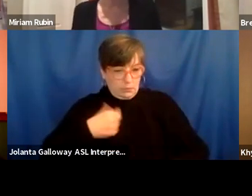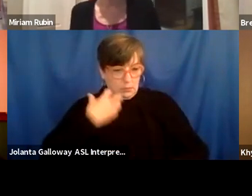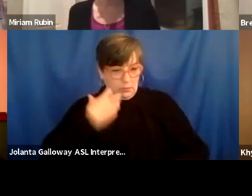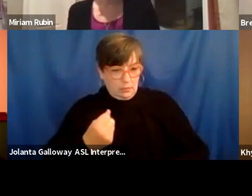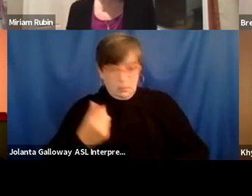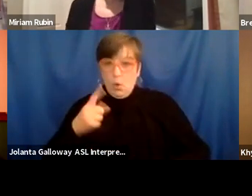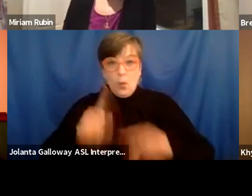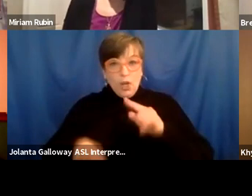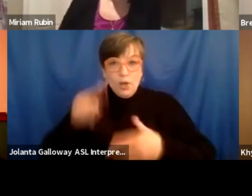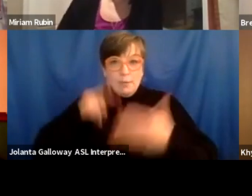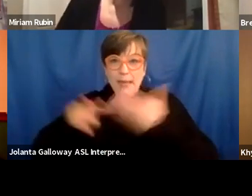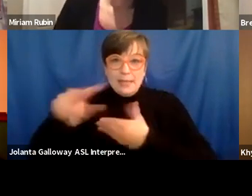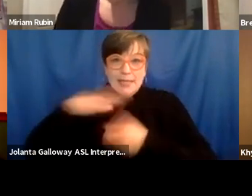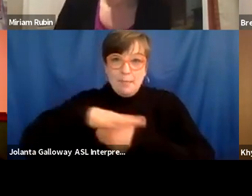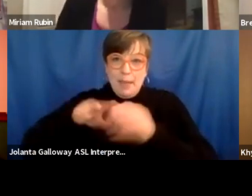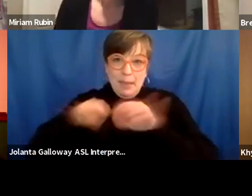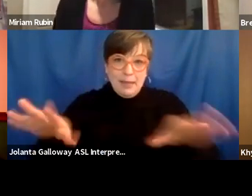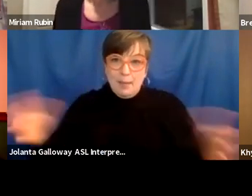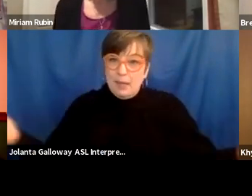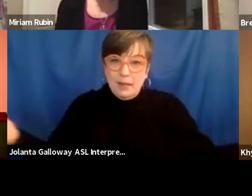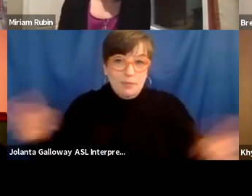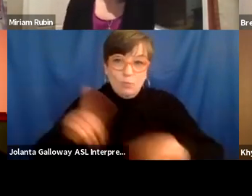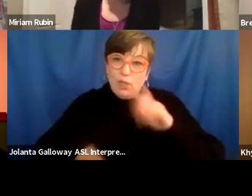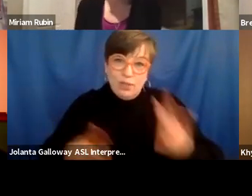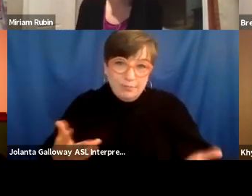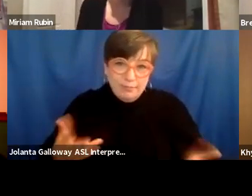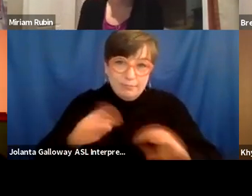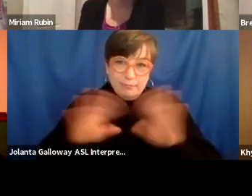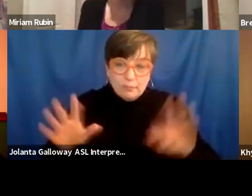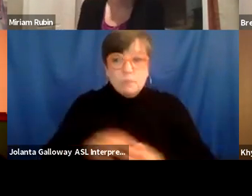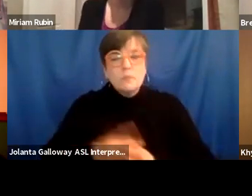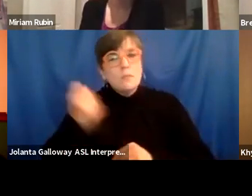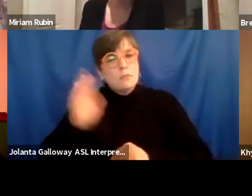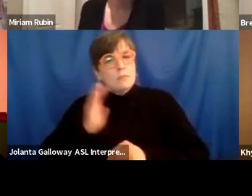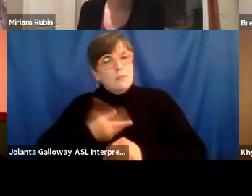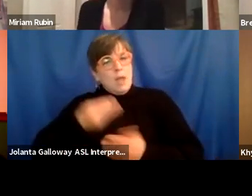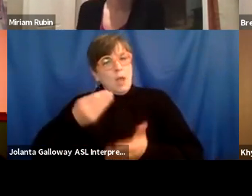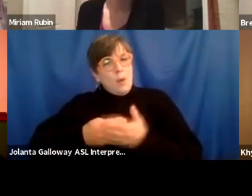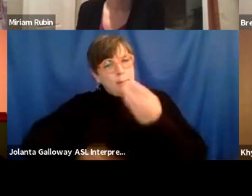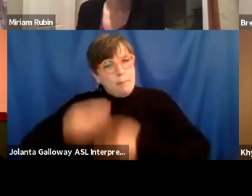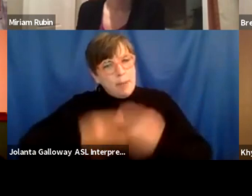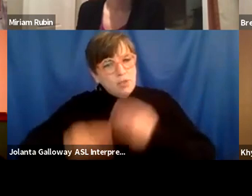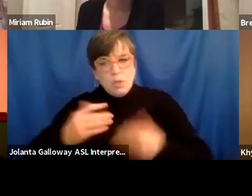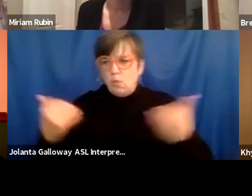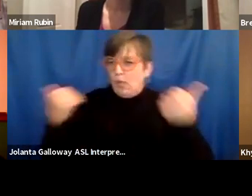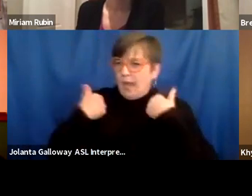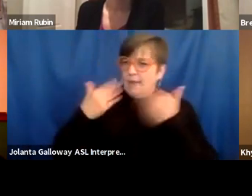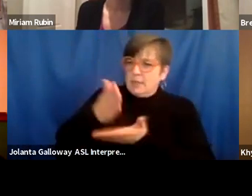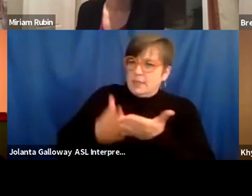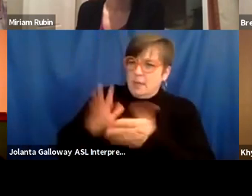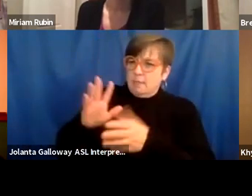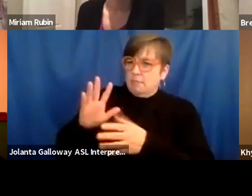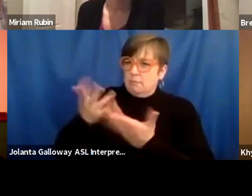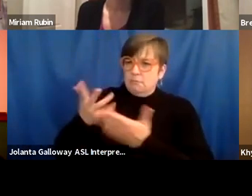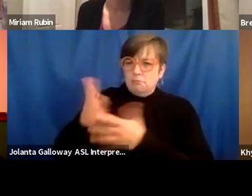we were about to enter for the year. In our budget, we have some reserves, and there's a detail of our